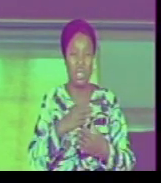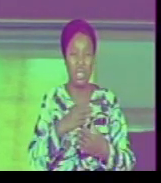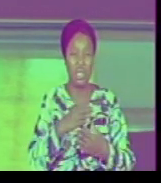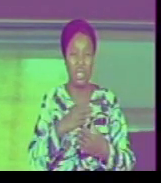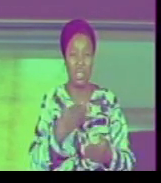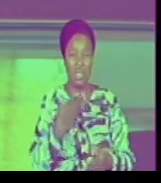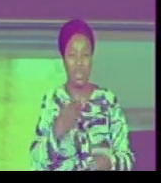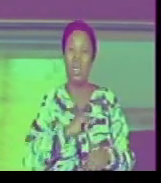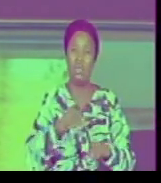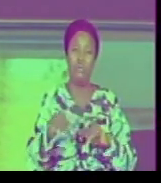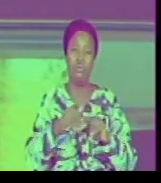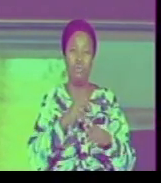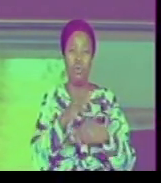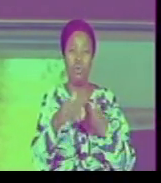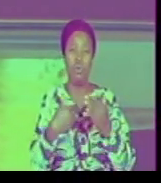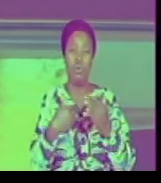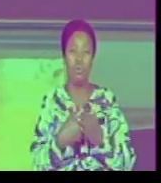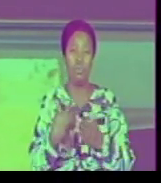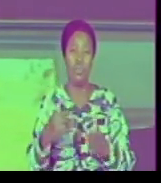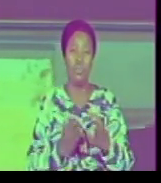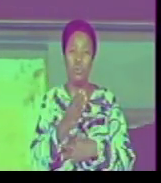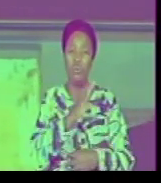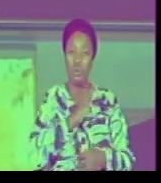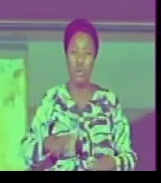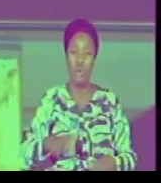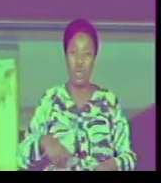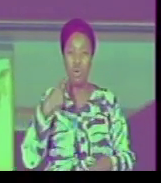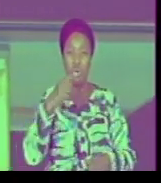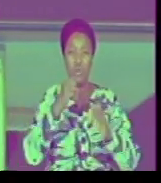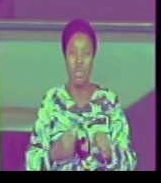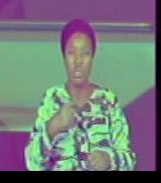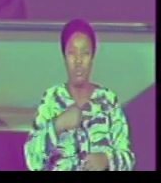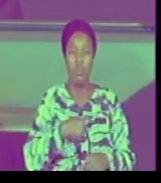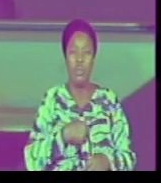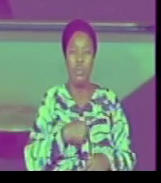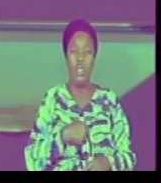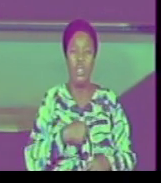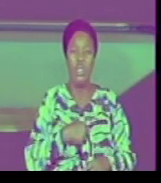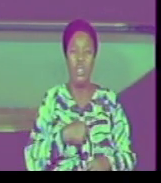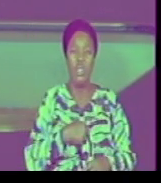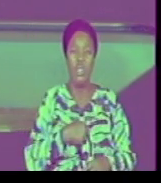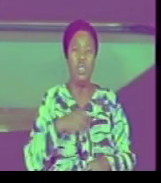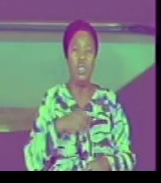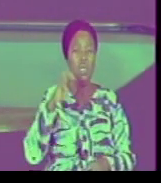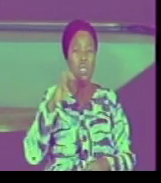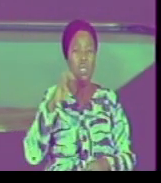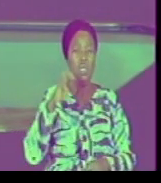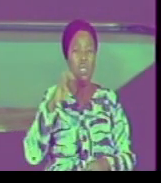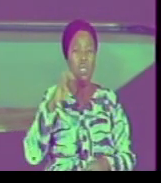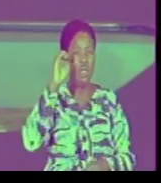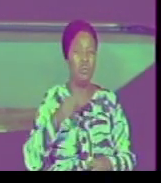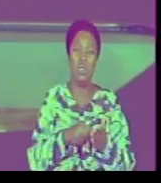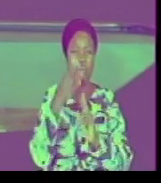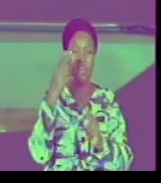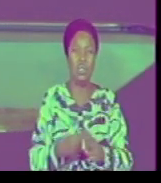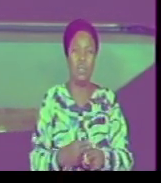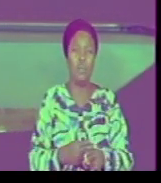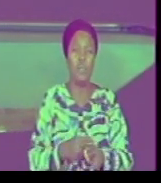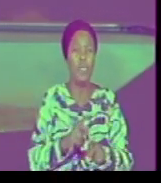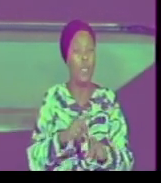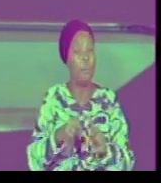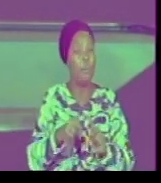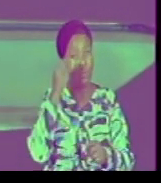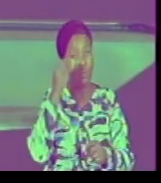Christ who strengthens me. It will strengthen you this year in Jesus' name. But you know how he wants us to do